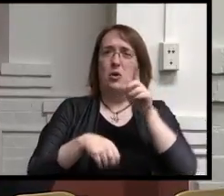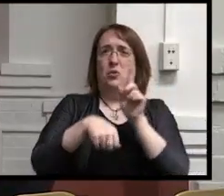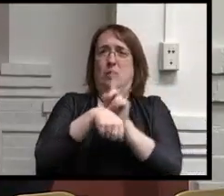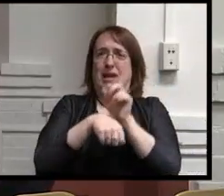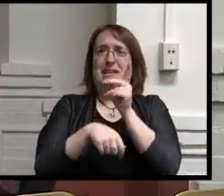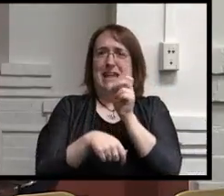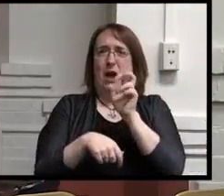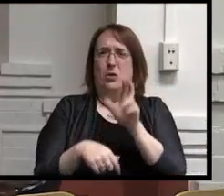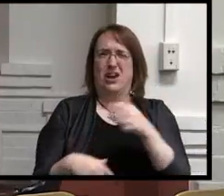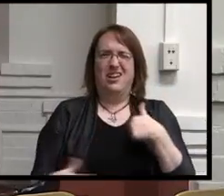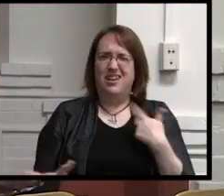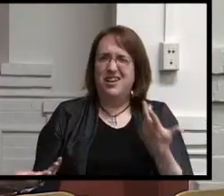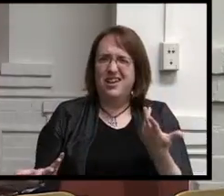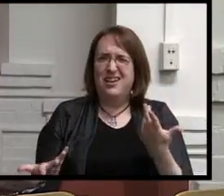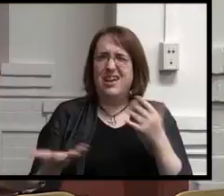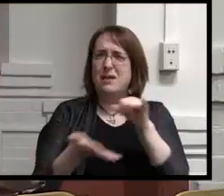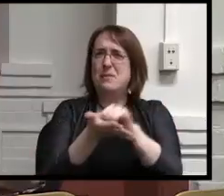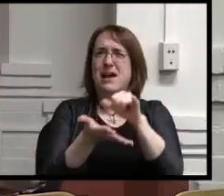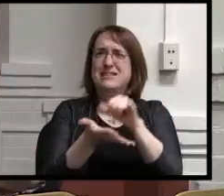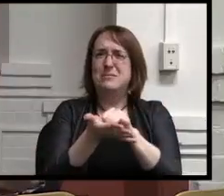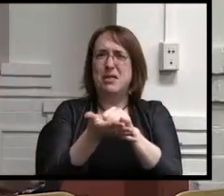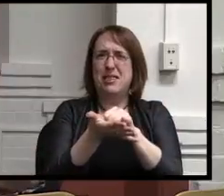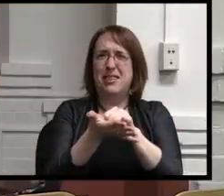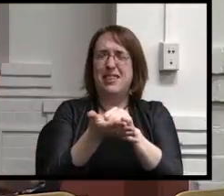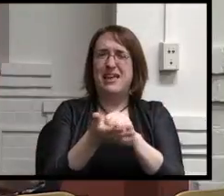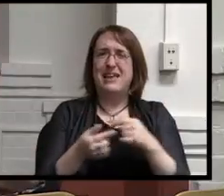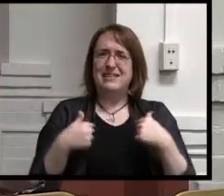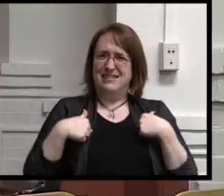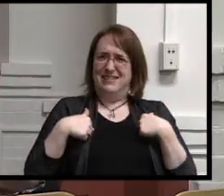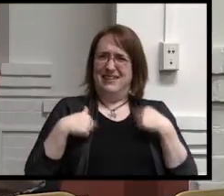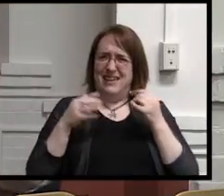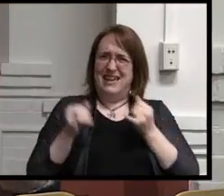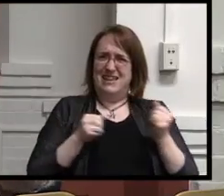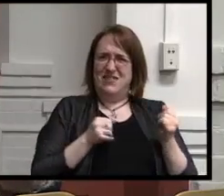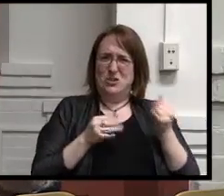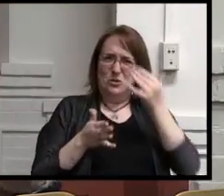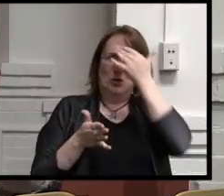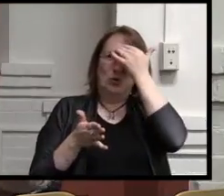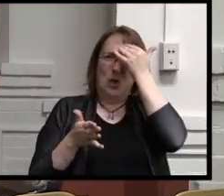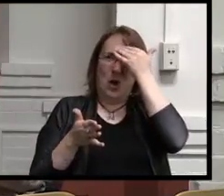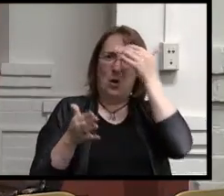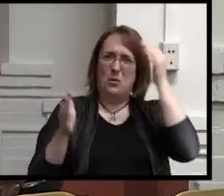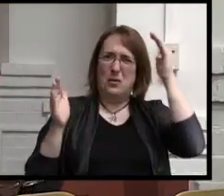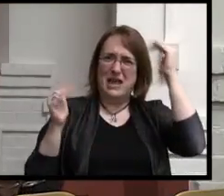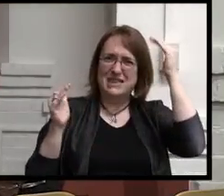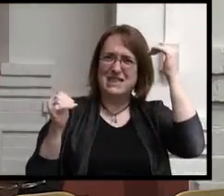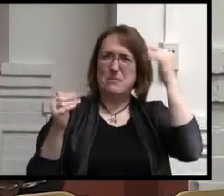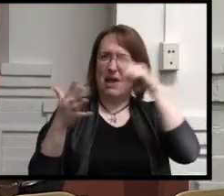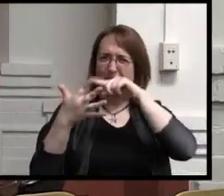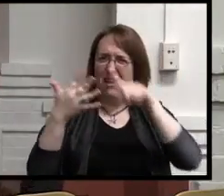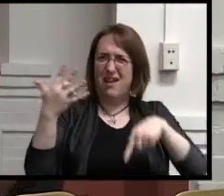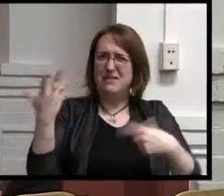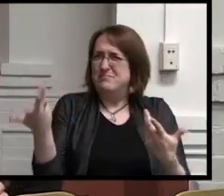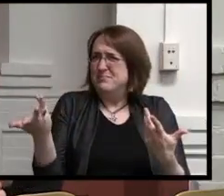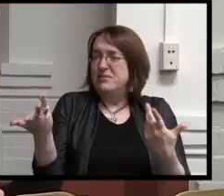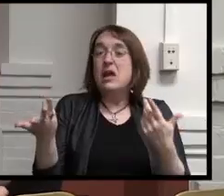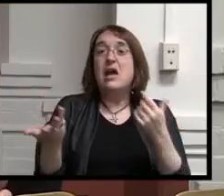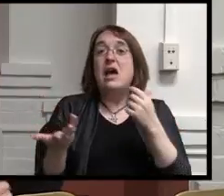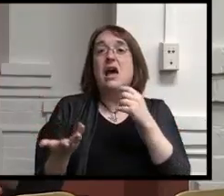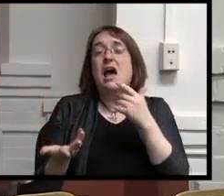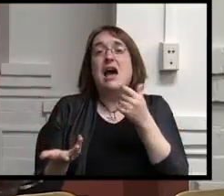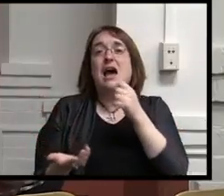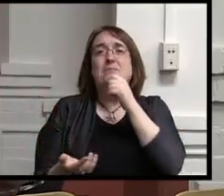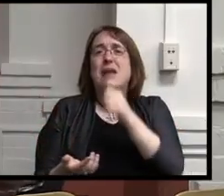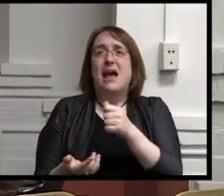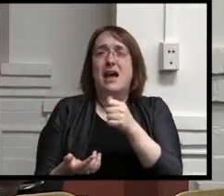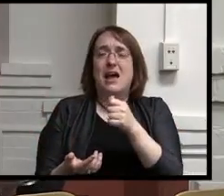And that it's impossible for me as an individual to be omniscient. And I'm not trying to be